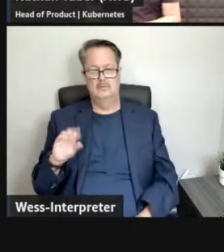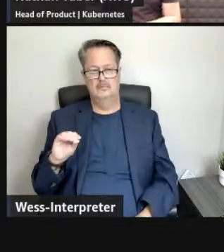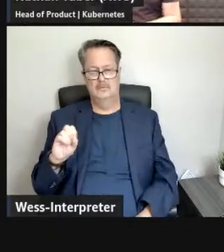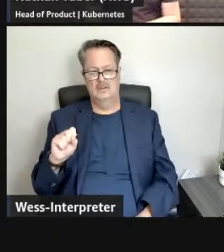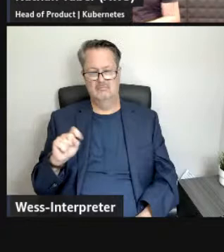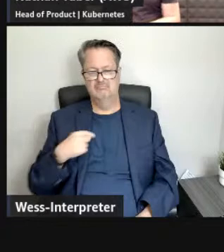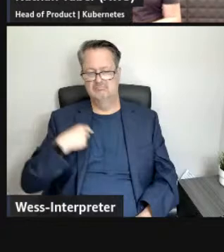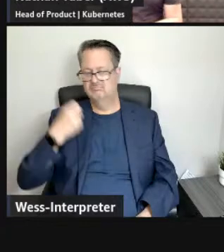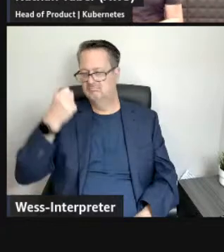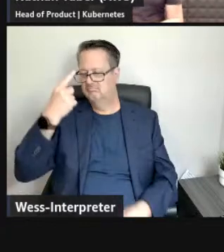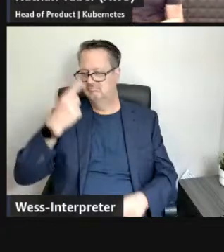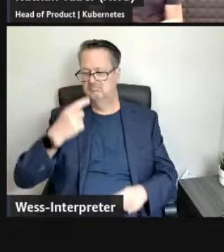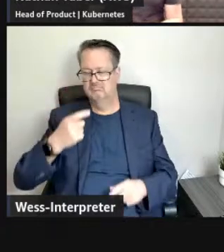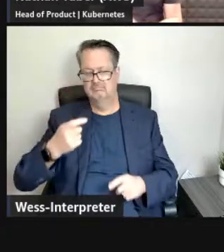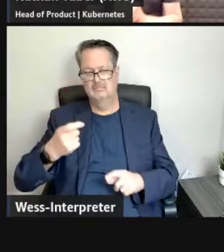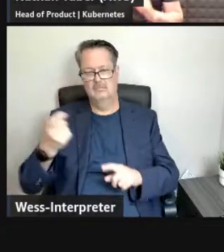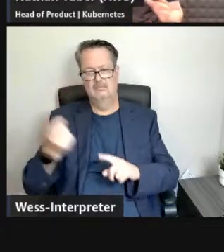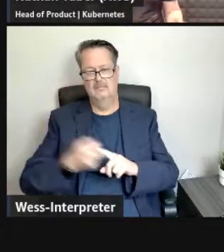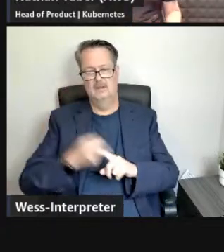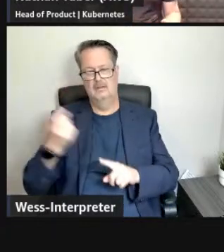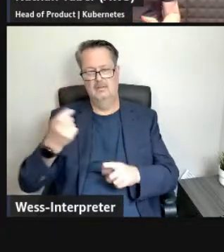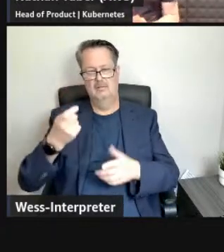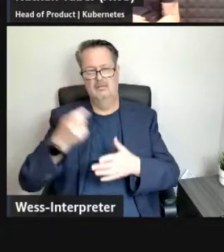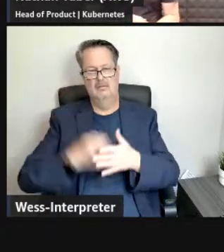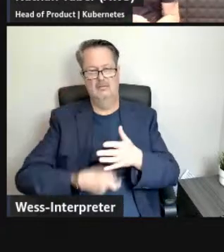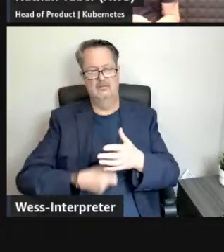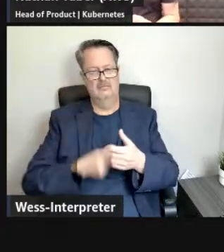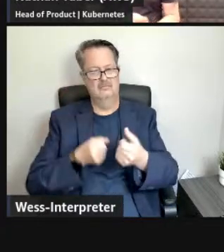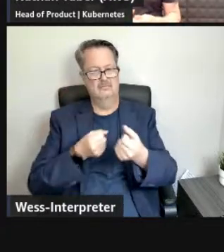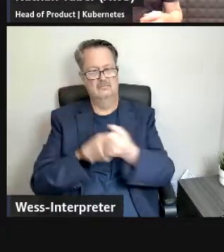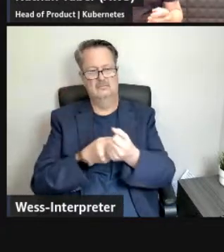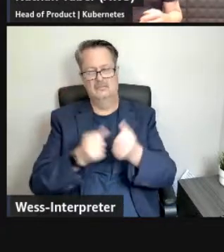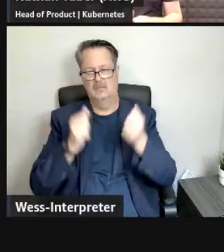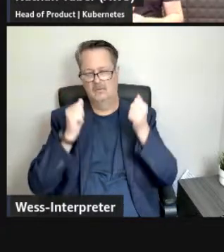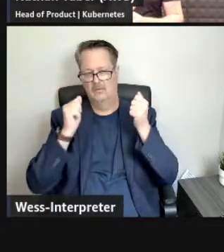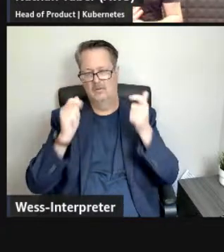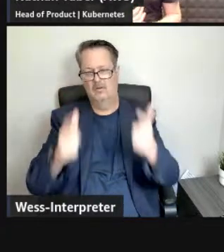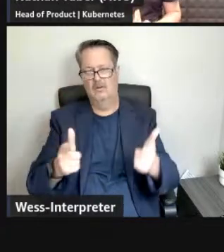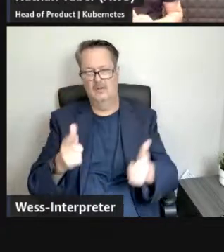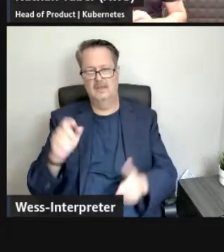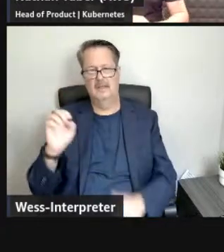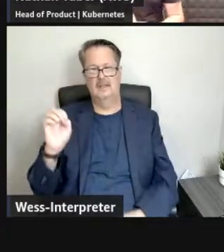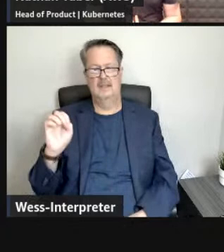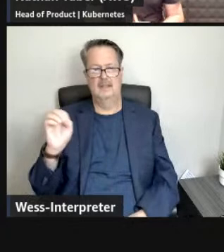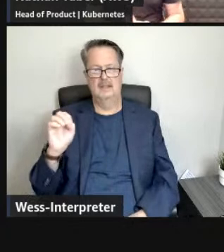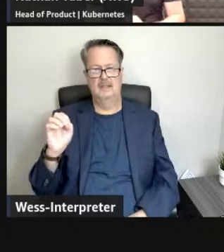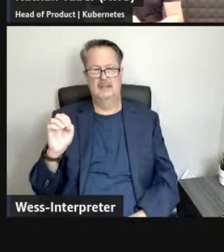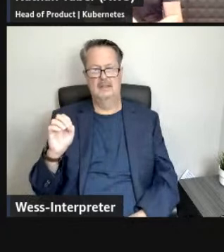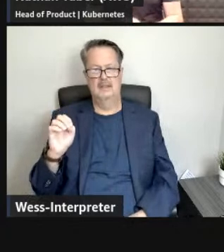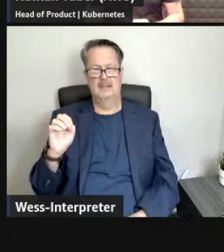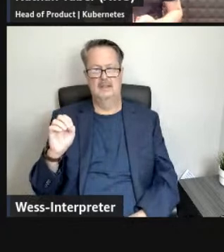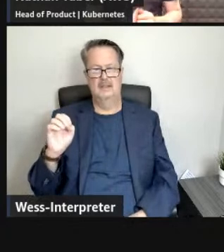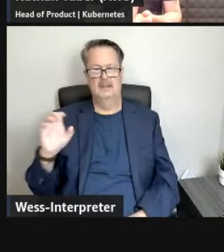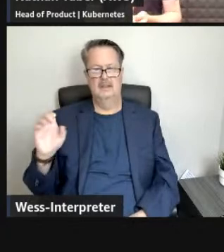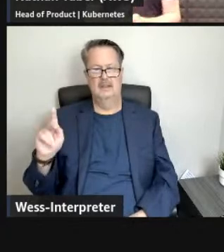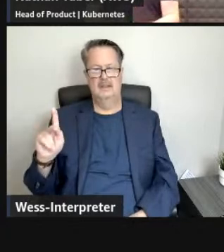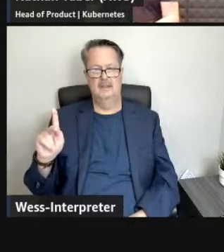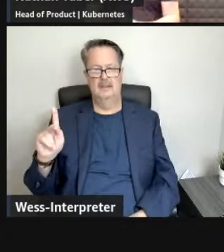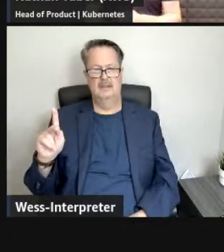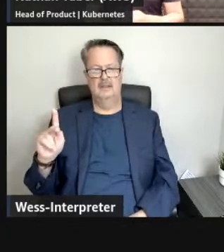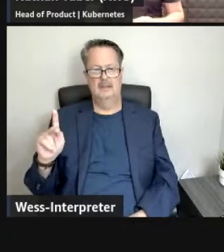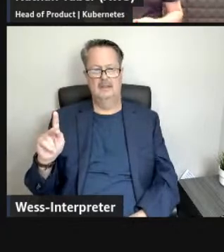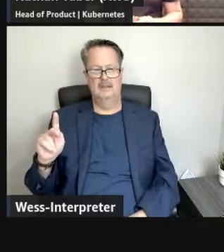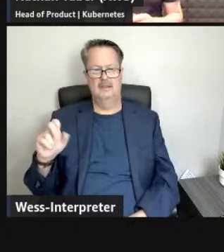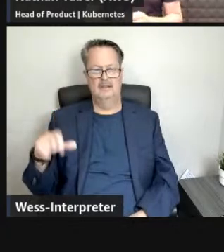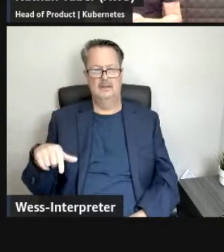automatically. And this supports all EC2 purchase options. So if you have things like reserved instances or